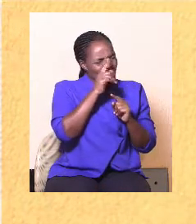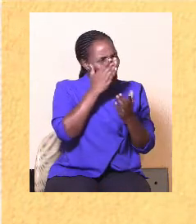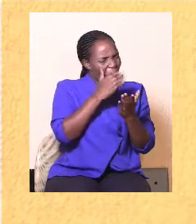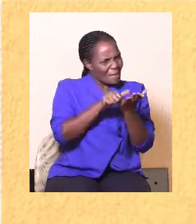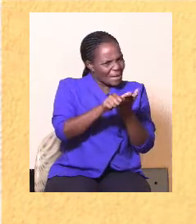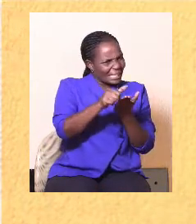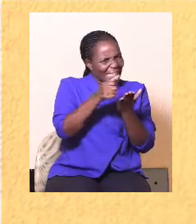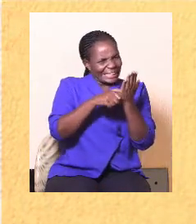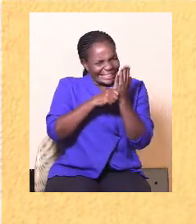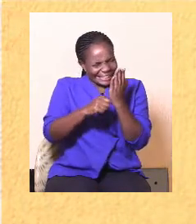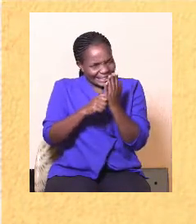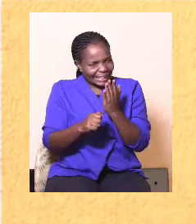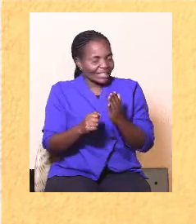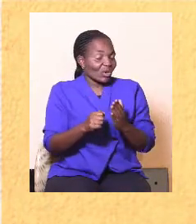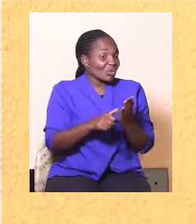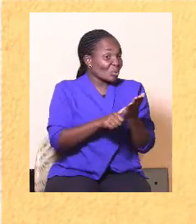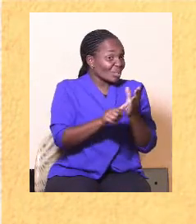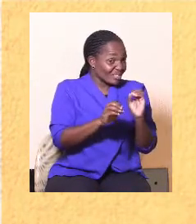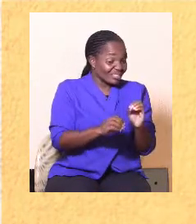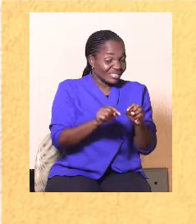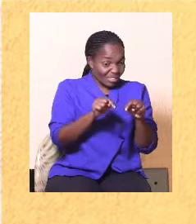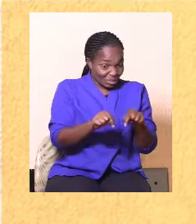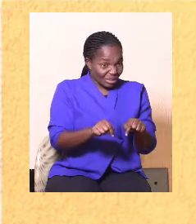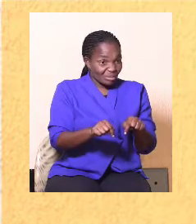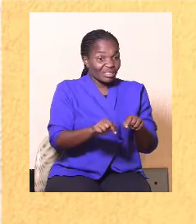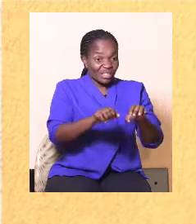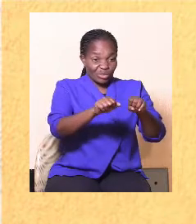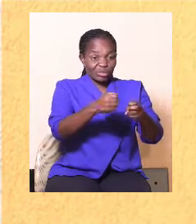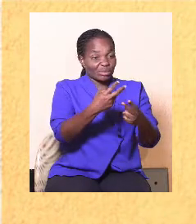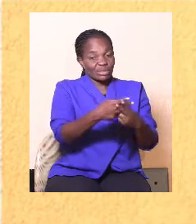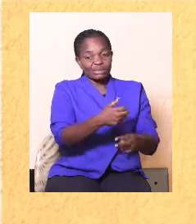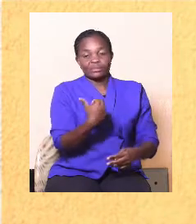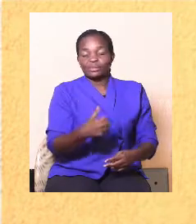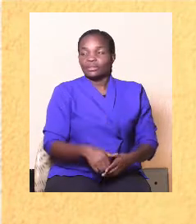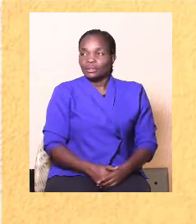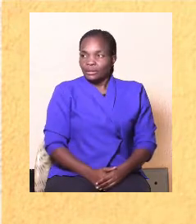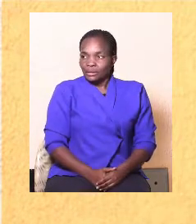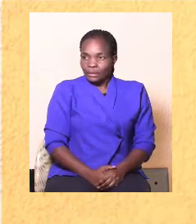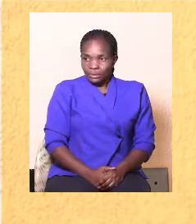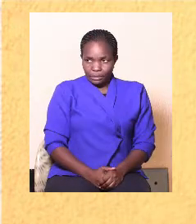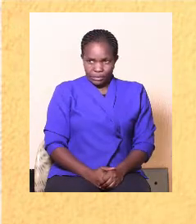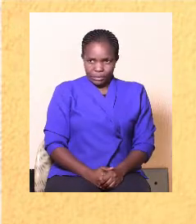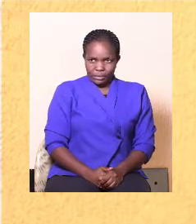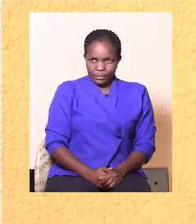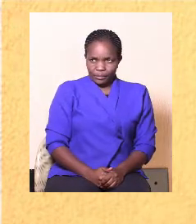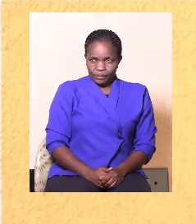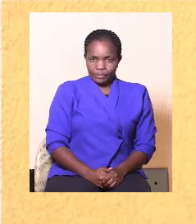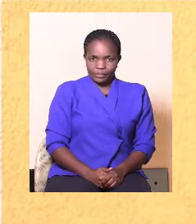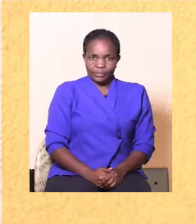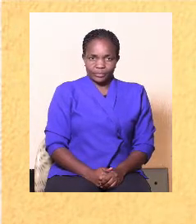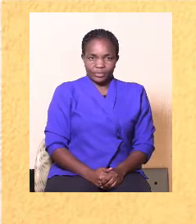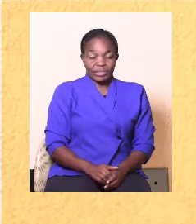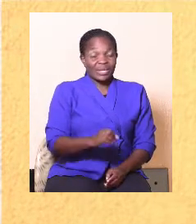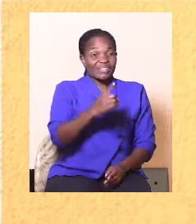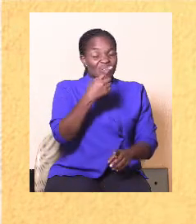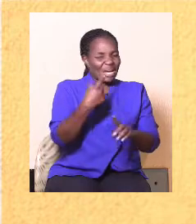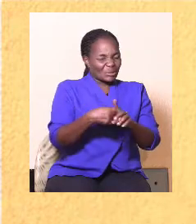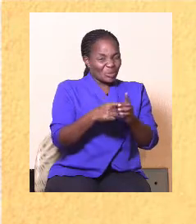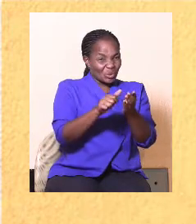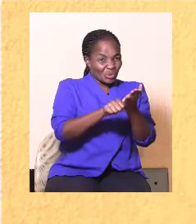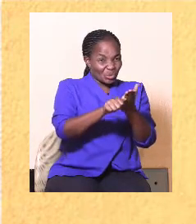all this data, and therefore it mustn't be abused by those who are above the threshold, who are currently not paying tax. In fact, we want to